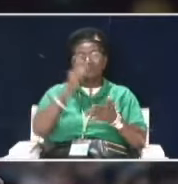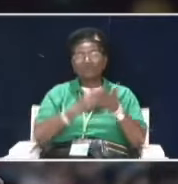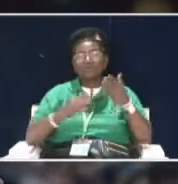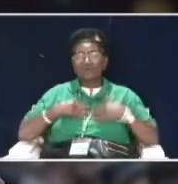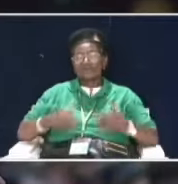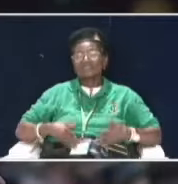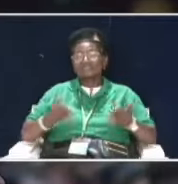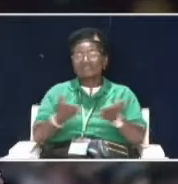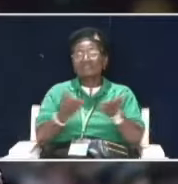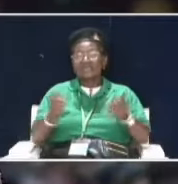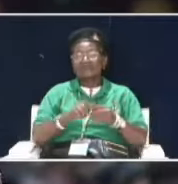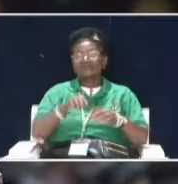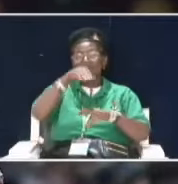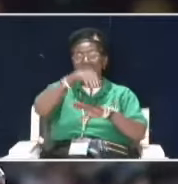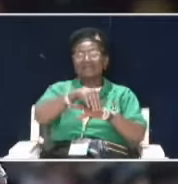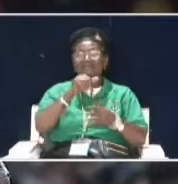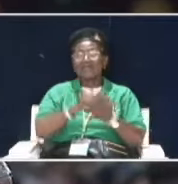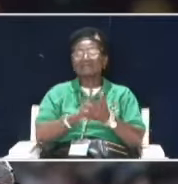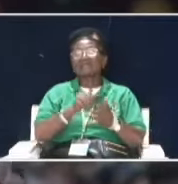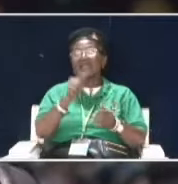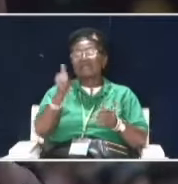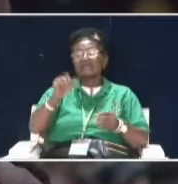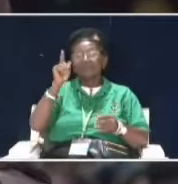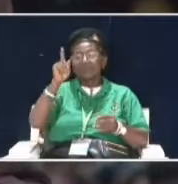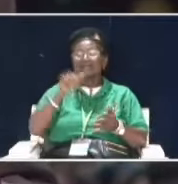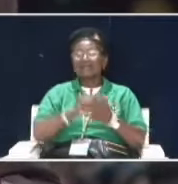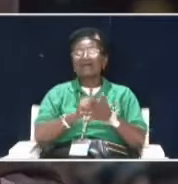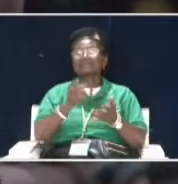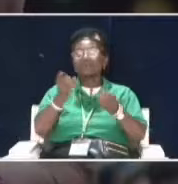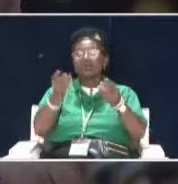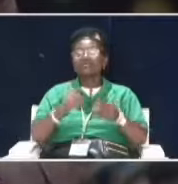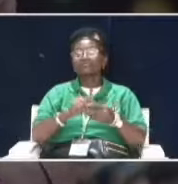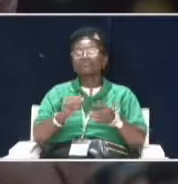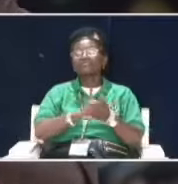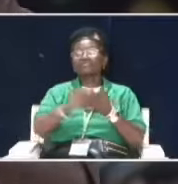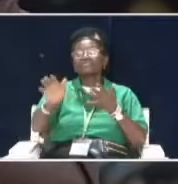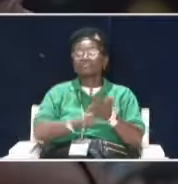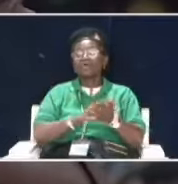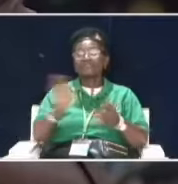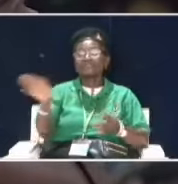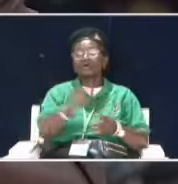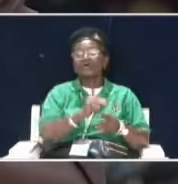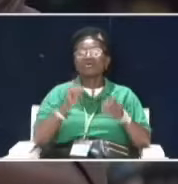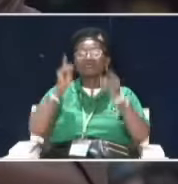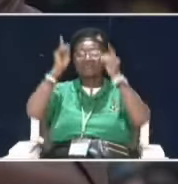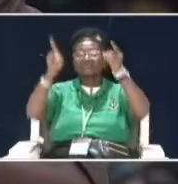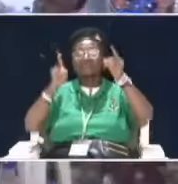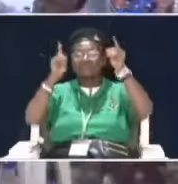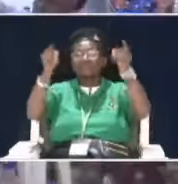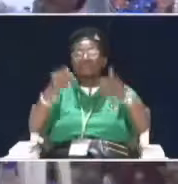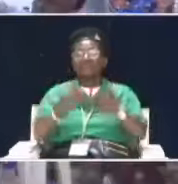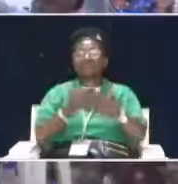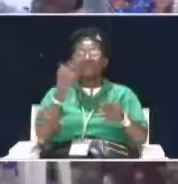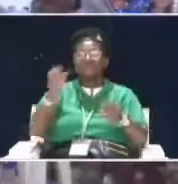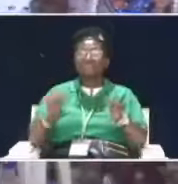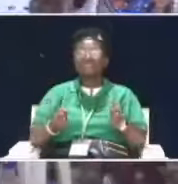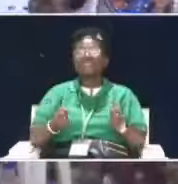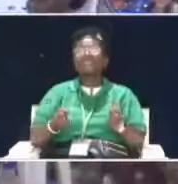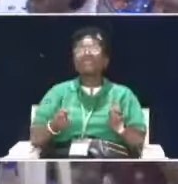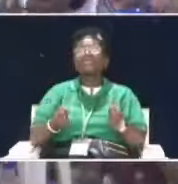who wants to terminate your destiny before the sun rises shall be terminated.